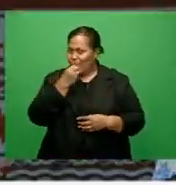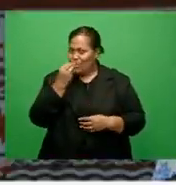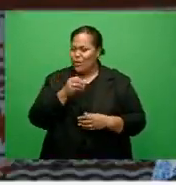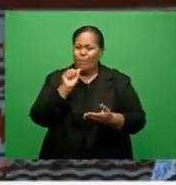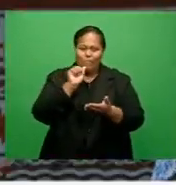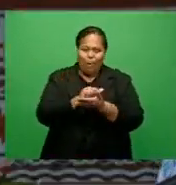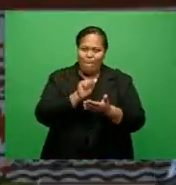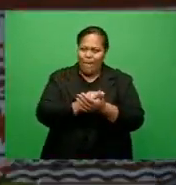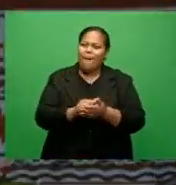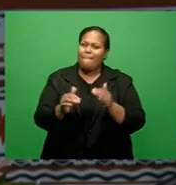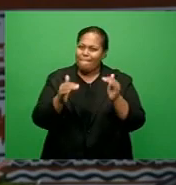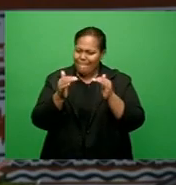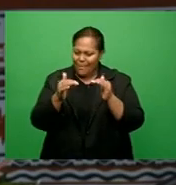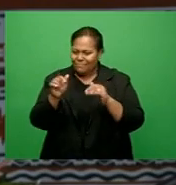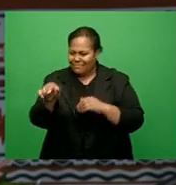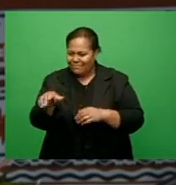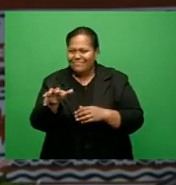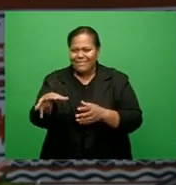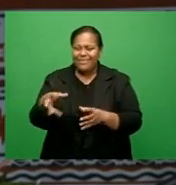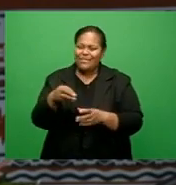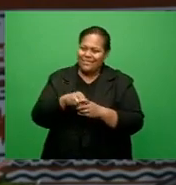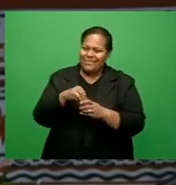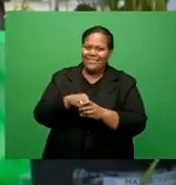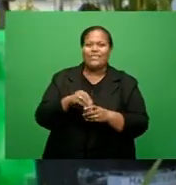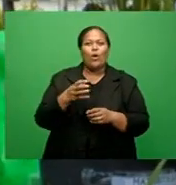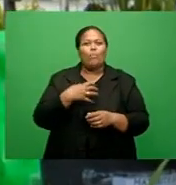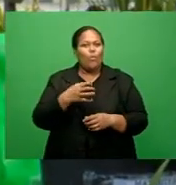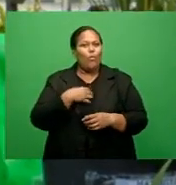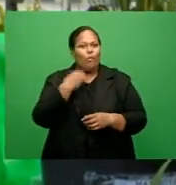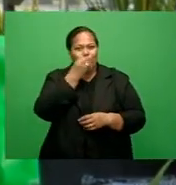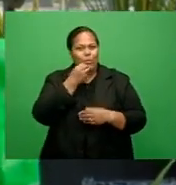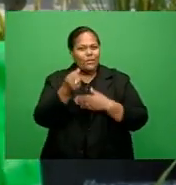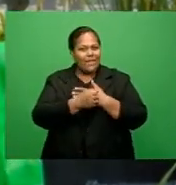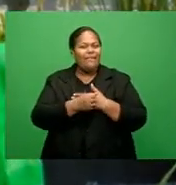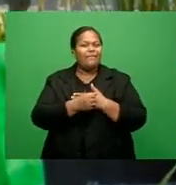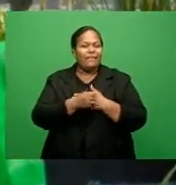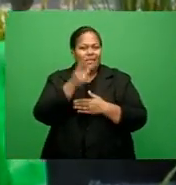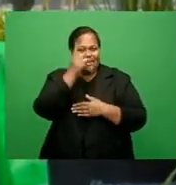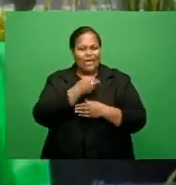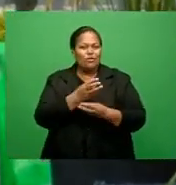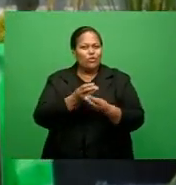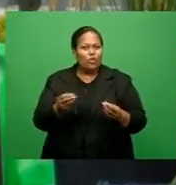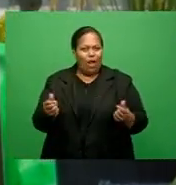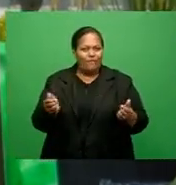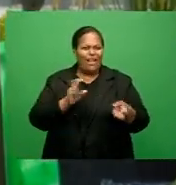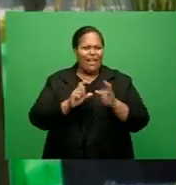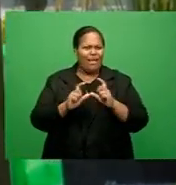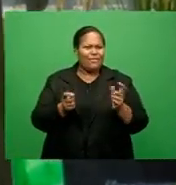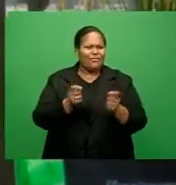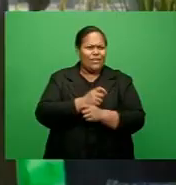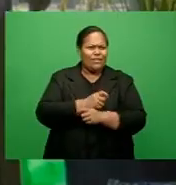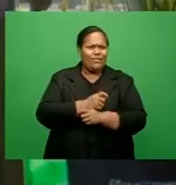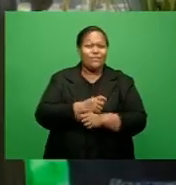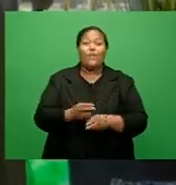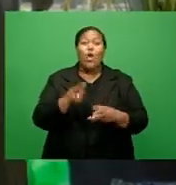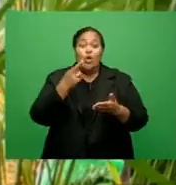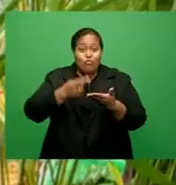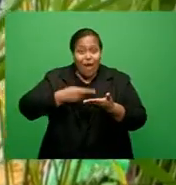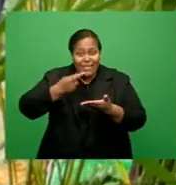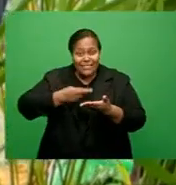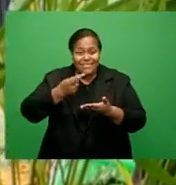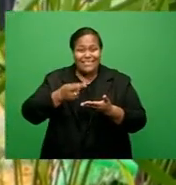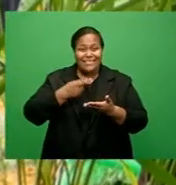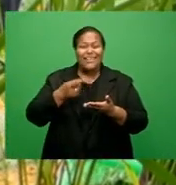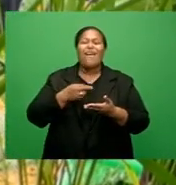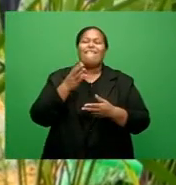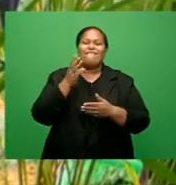and more forests to mitigate the effect of climate change. Named as Best Rice Farmer of the Year, Vicky Narayan believes that there are